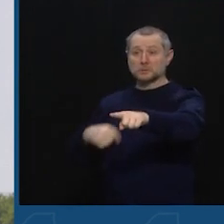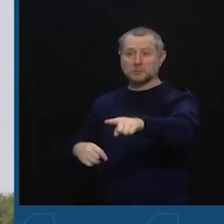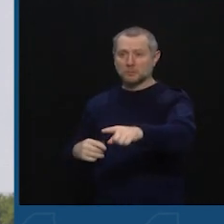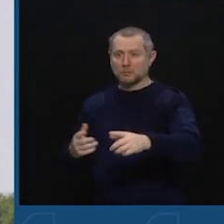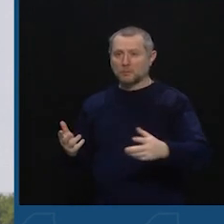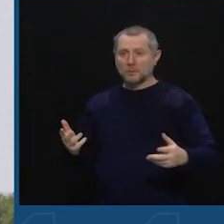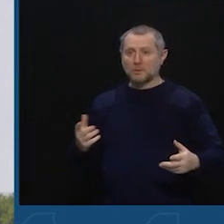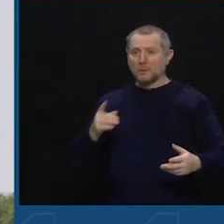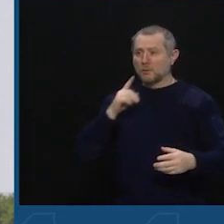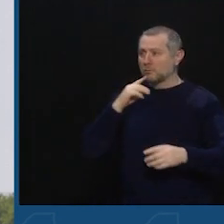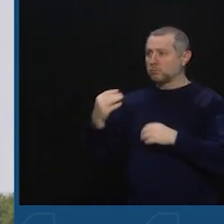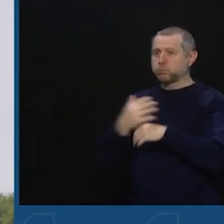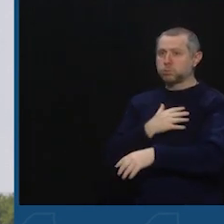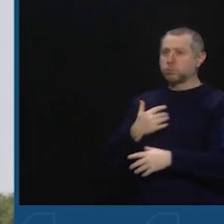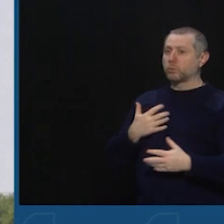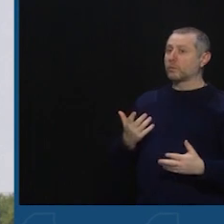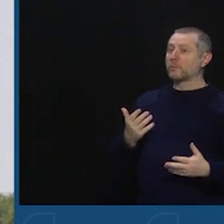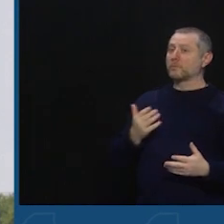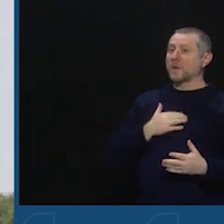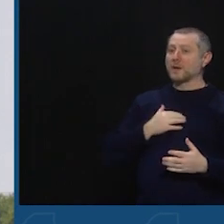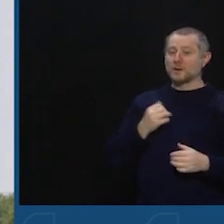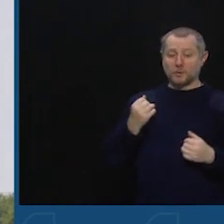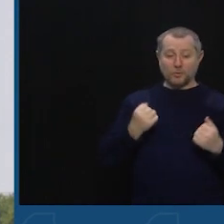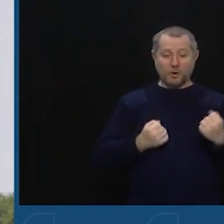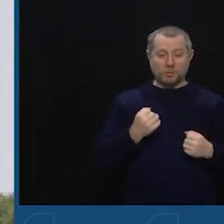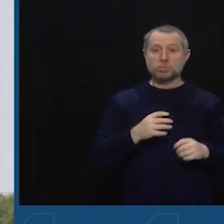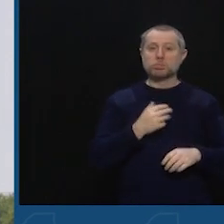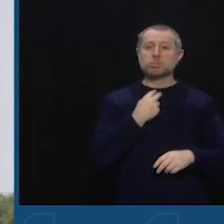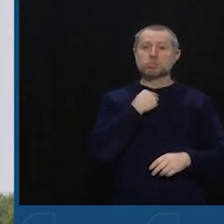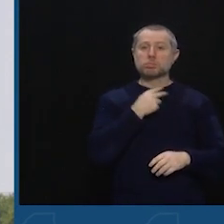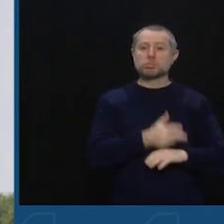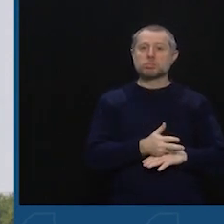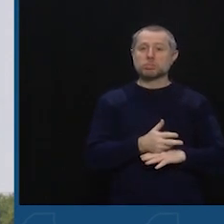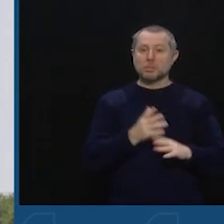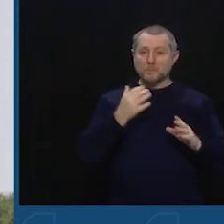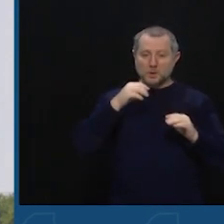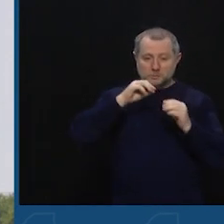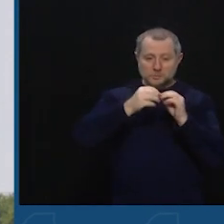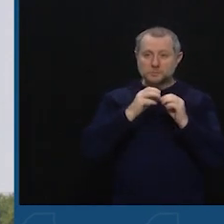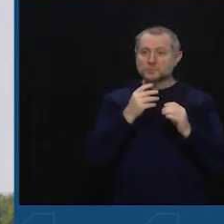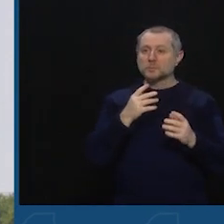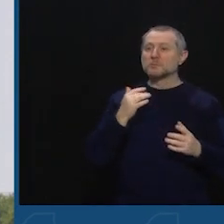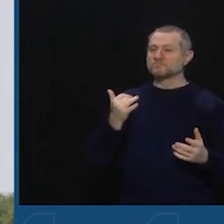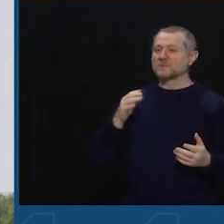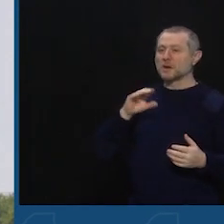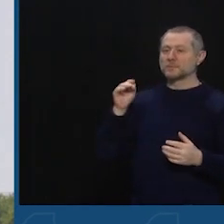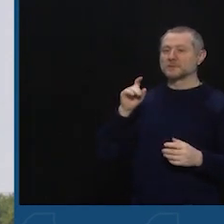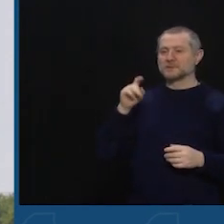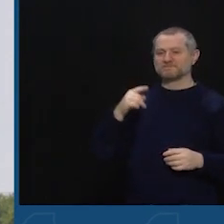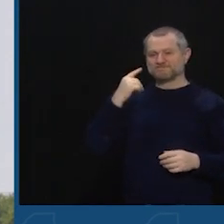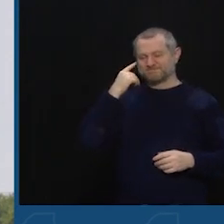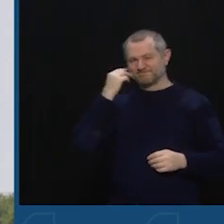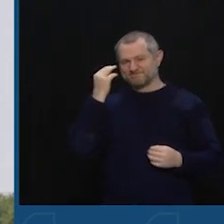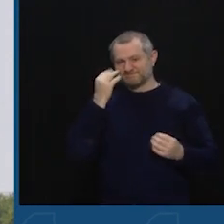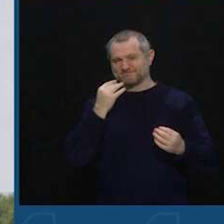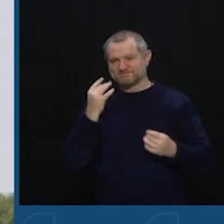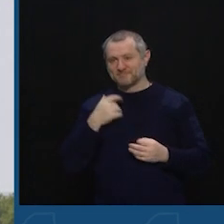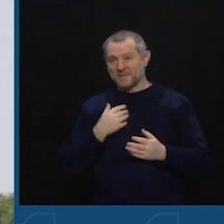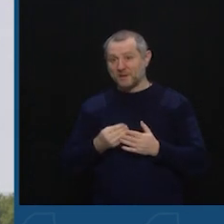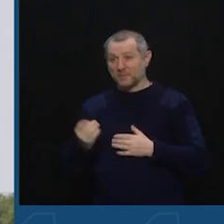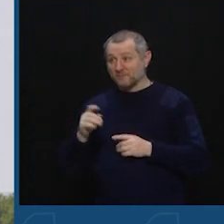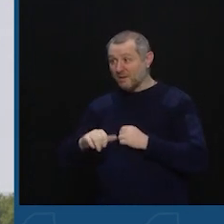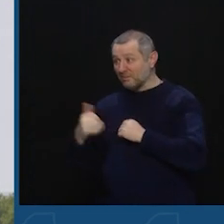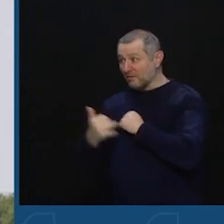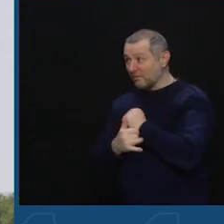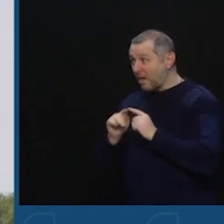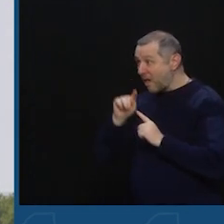our automotive industry. Think about that. I think that's going to get employers to rethink, do I really want to take my chances and make this overseas